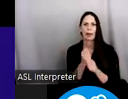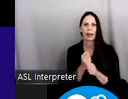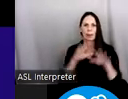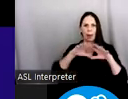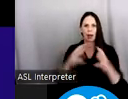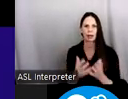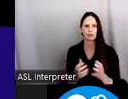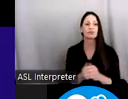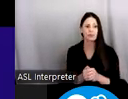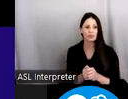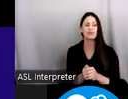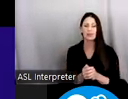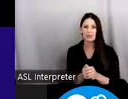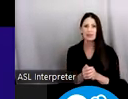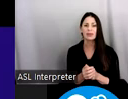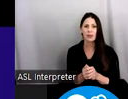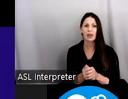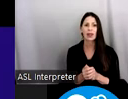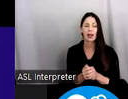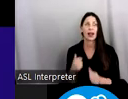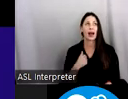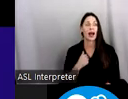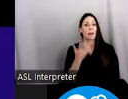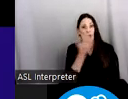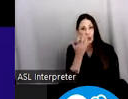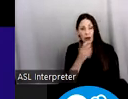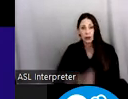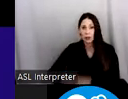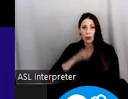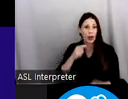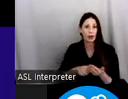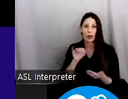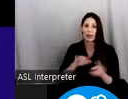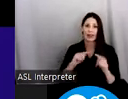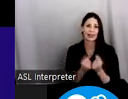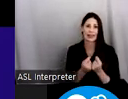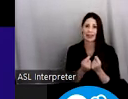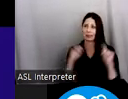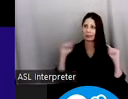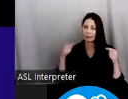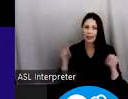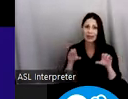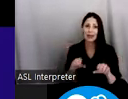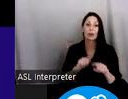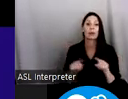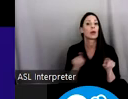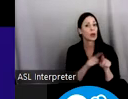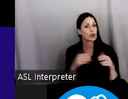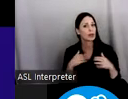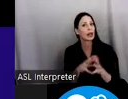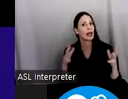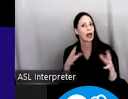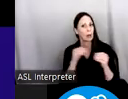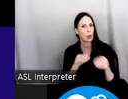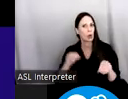I'm incredibly proud of what the team's done, but we also have so much work to do, and we're